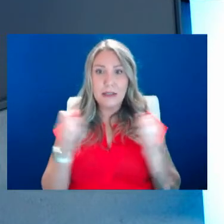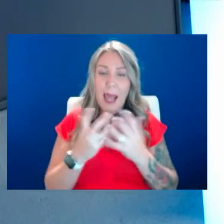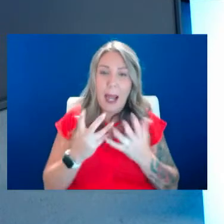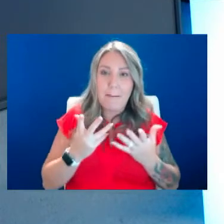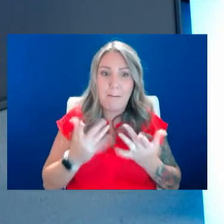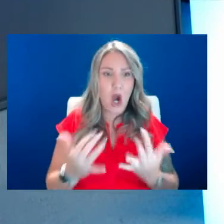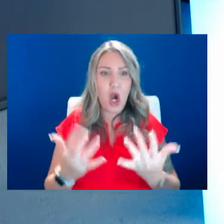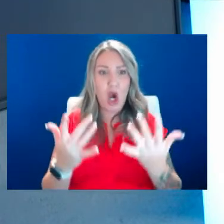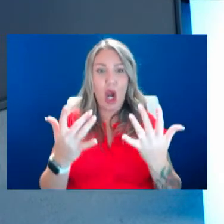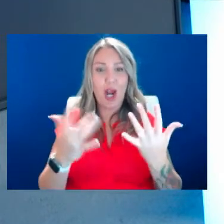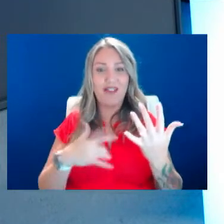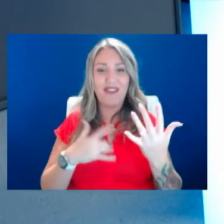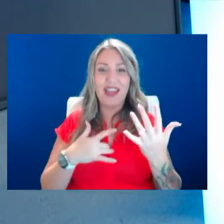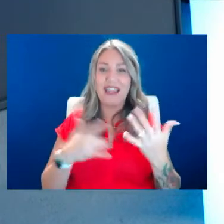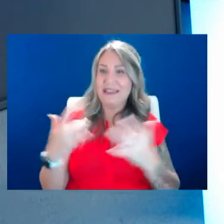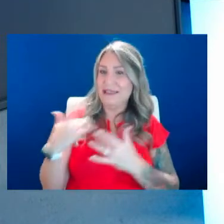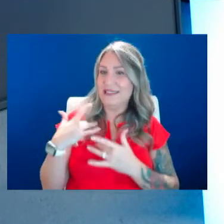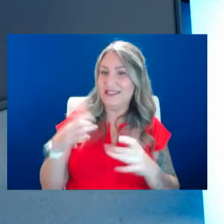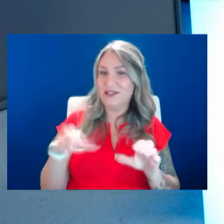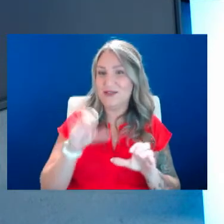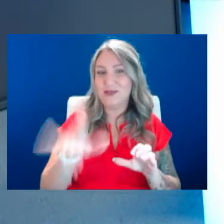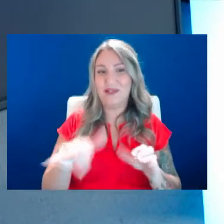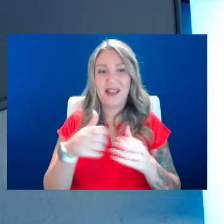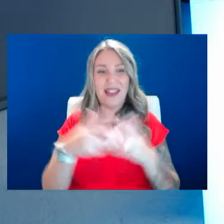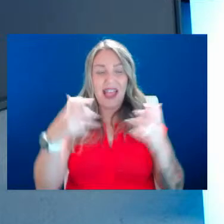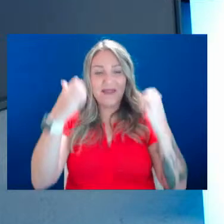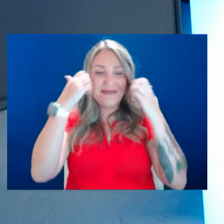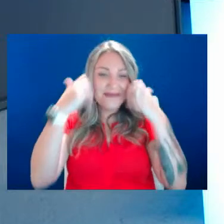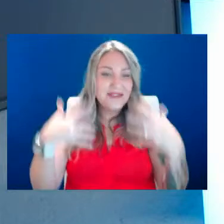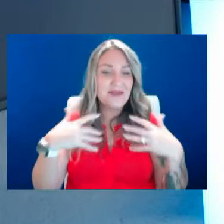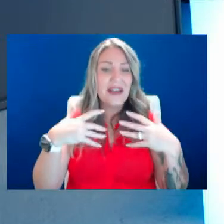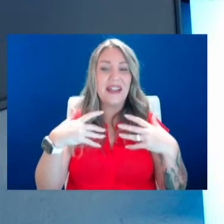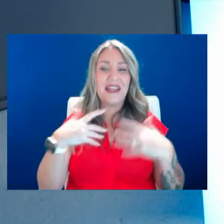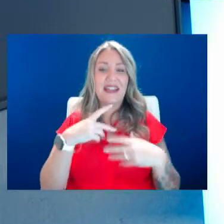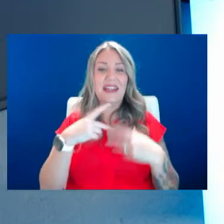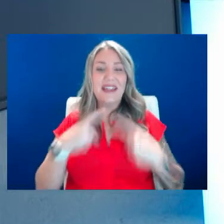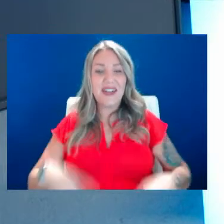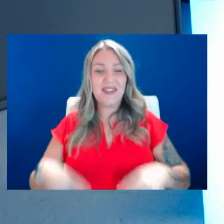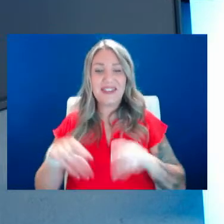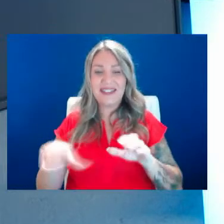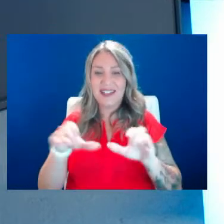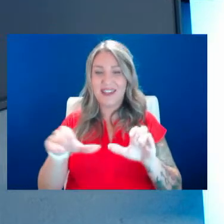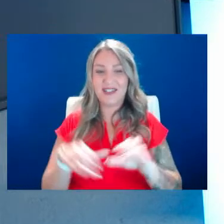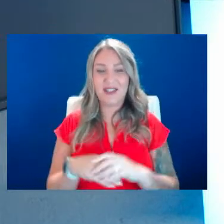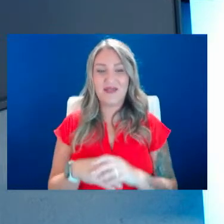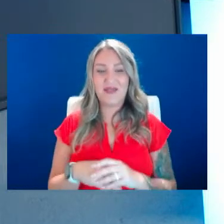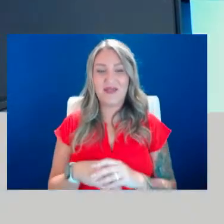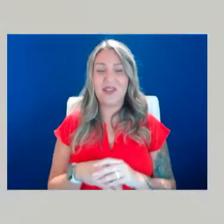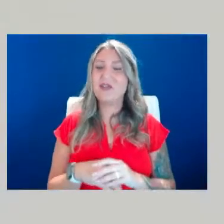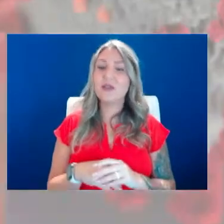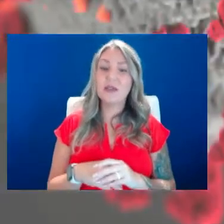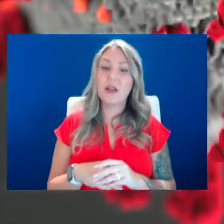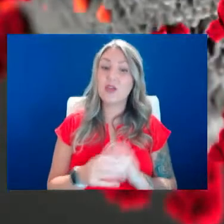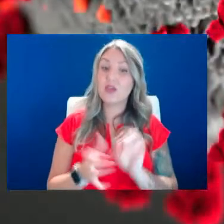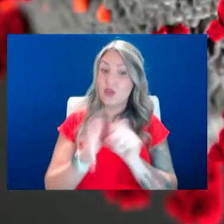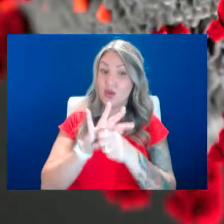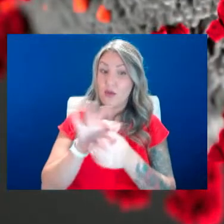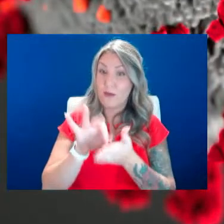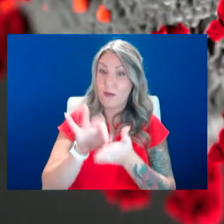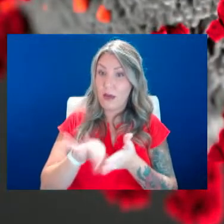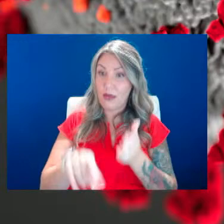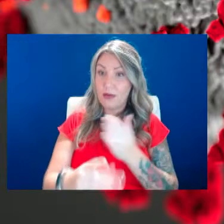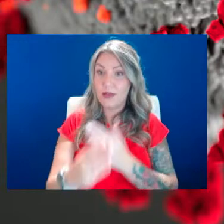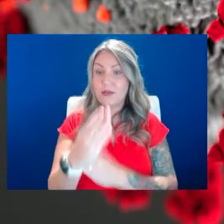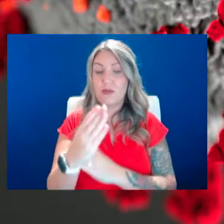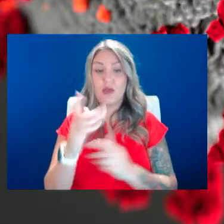it tends to do that, doesn't it? Lots of sweating, lots of physical activity. That's right. So let's get to our COVID count this morning, Yeah. and then I might have to